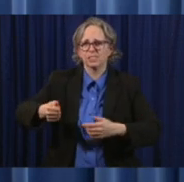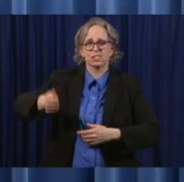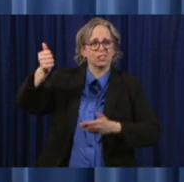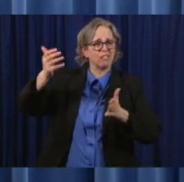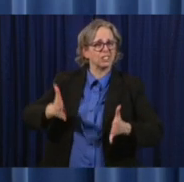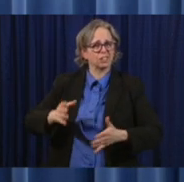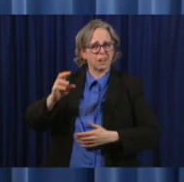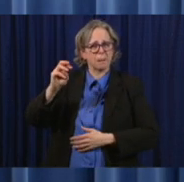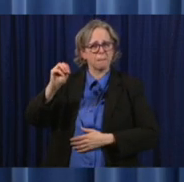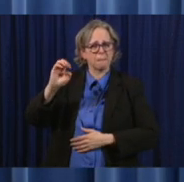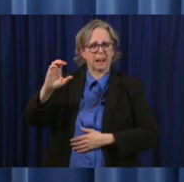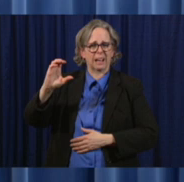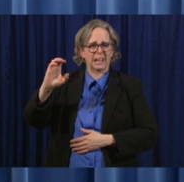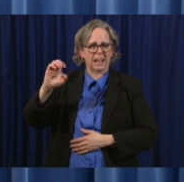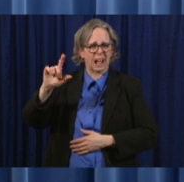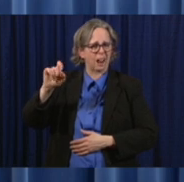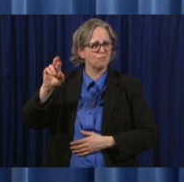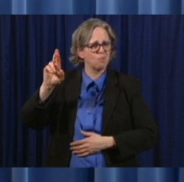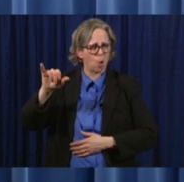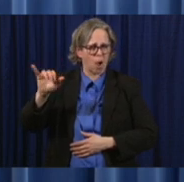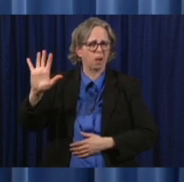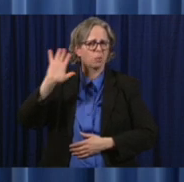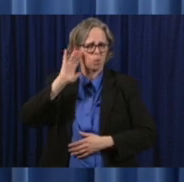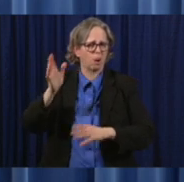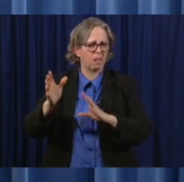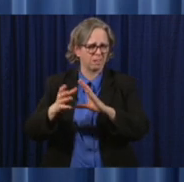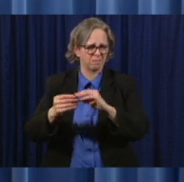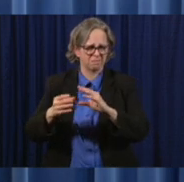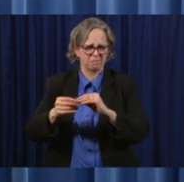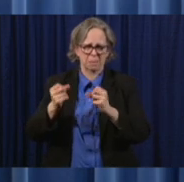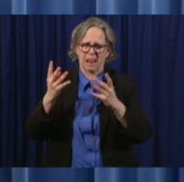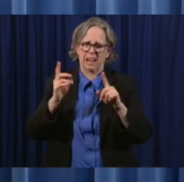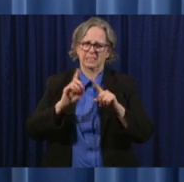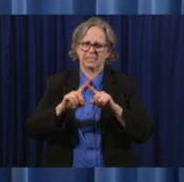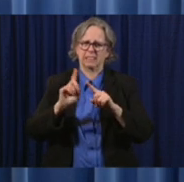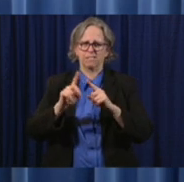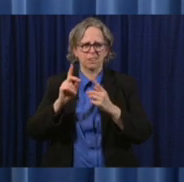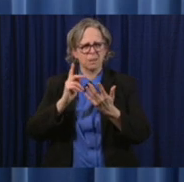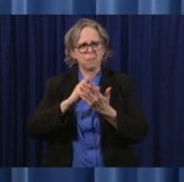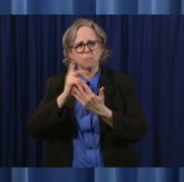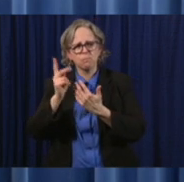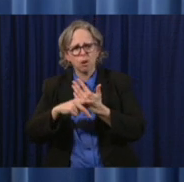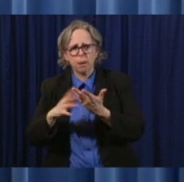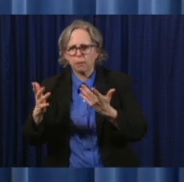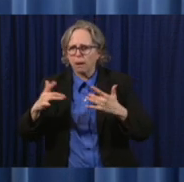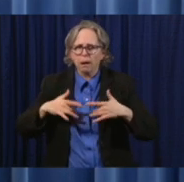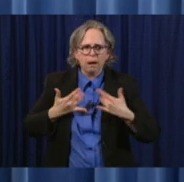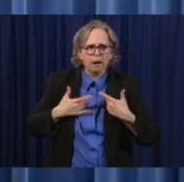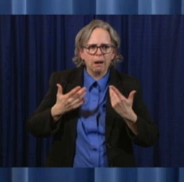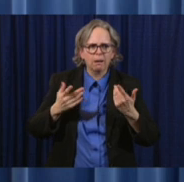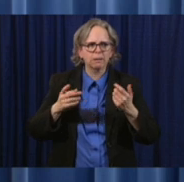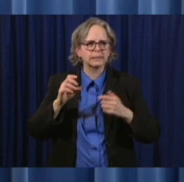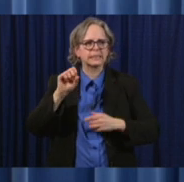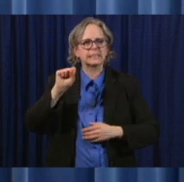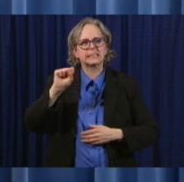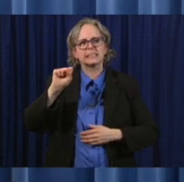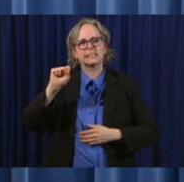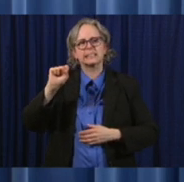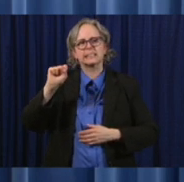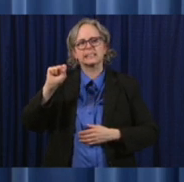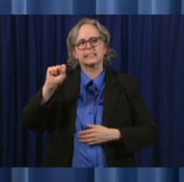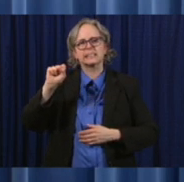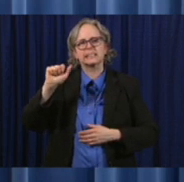of things, but you're going to talk about a new program called Staying Connected. But wonder if you both could just